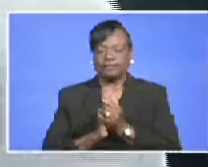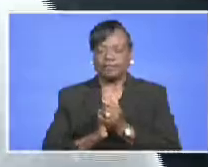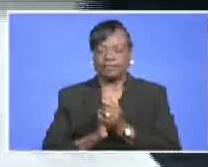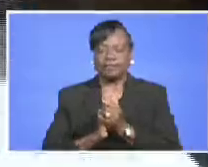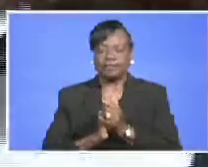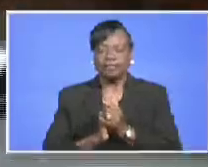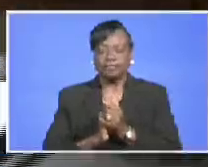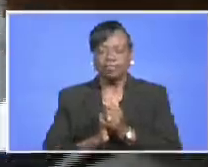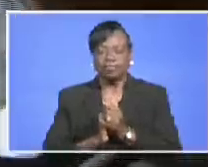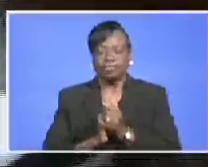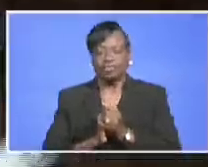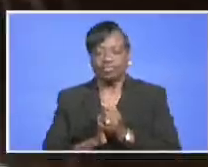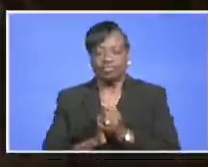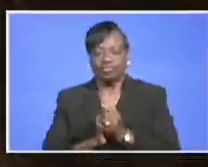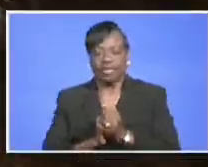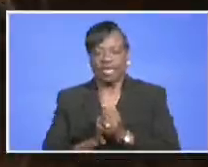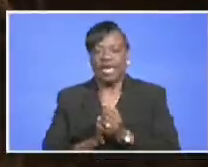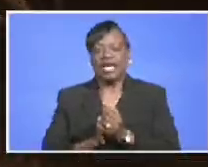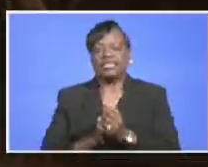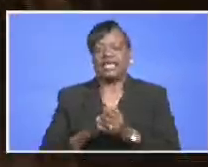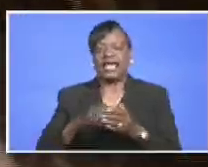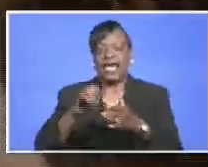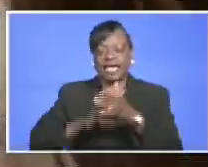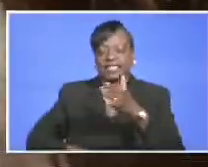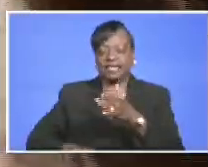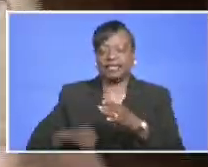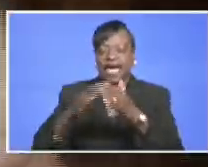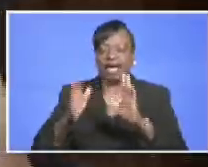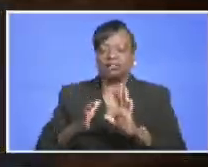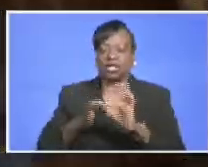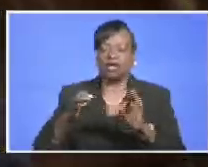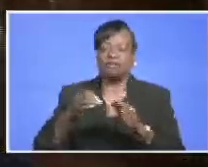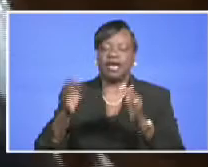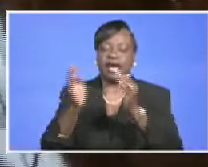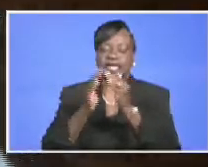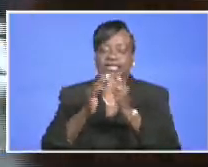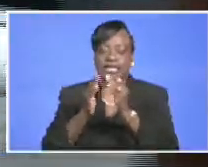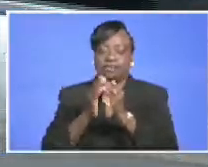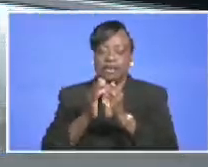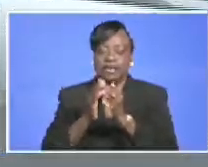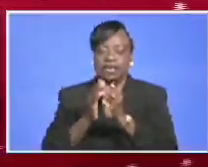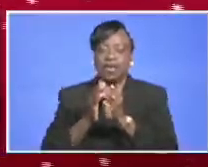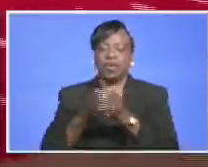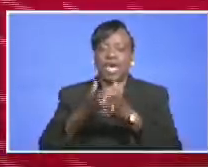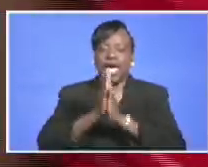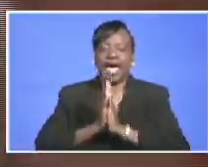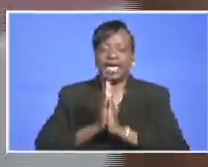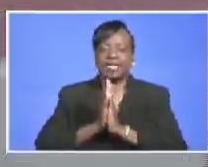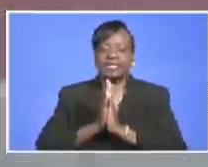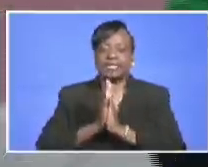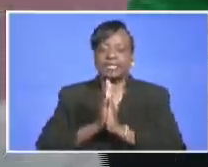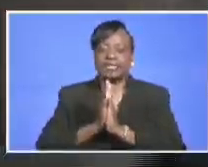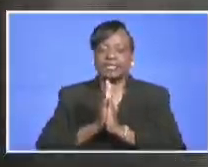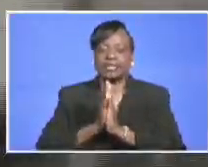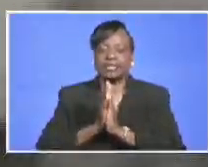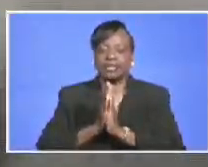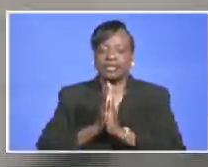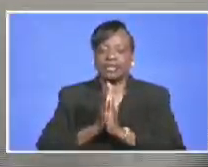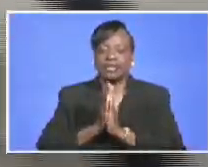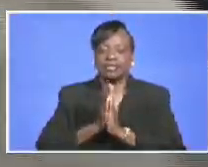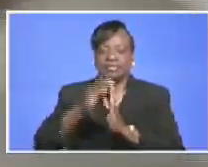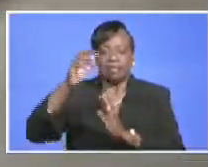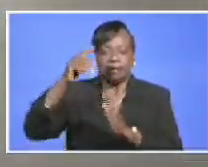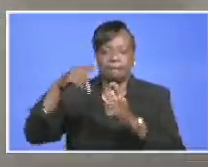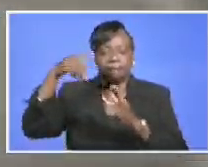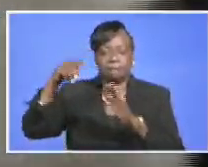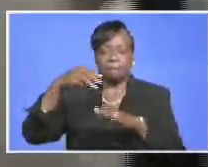Well, as he exited the House of Assembly earlier this afternoon, our news team asked Minister of Finance, Deputy Prime Minister, the Honorable Peter Chungquist, about being booed by the protesters. He